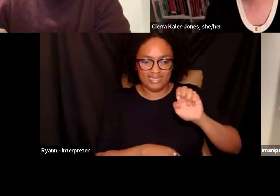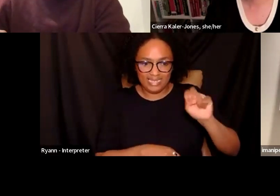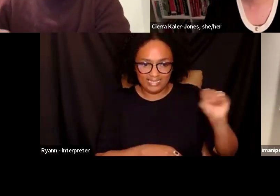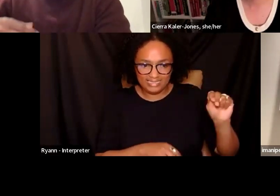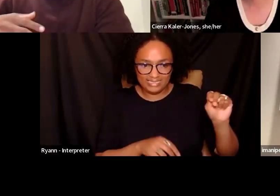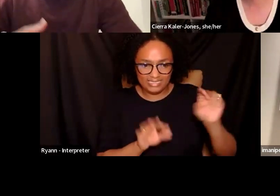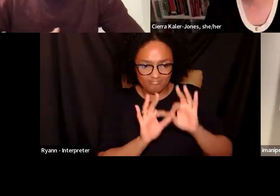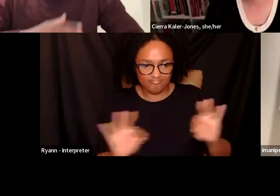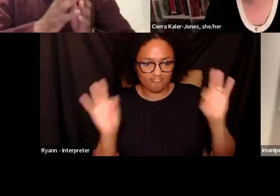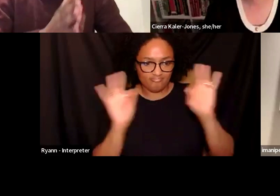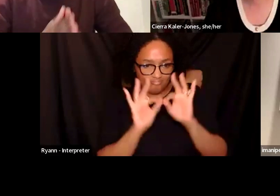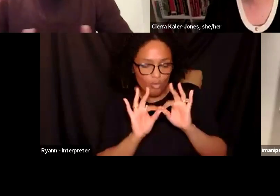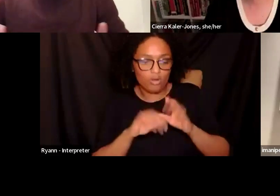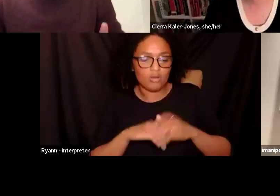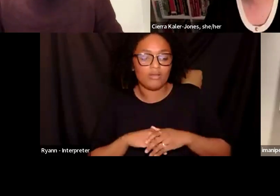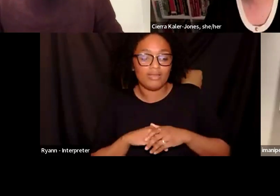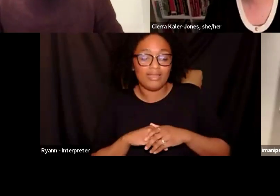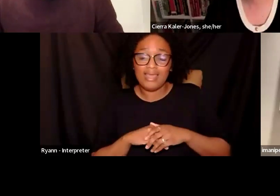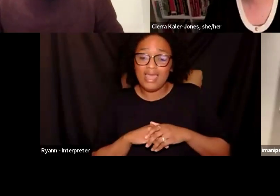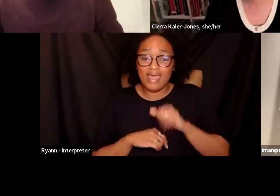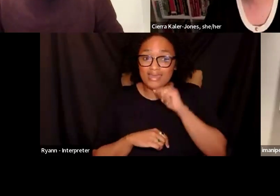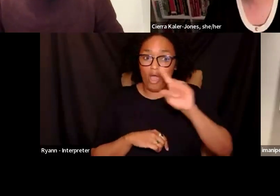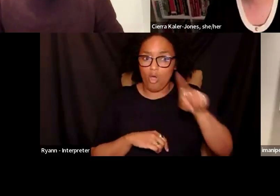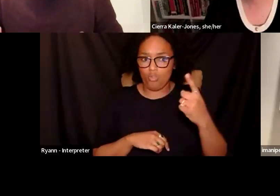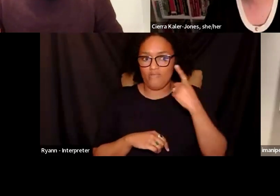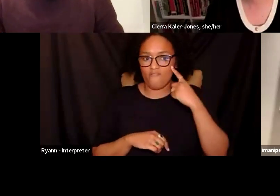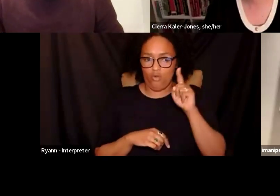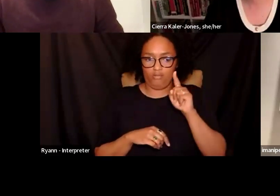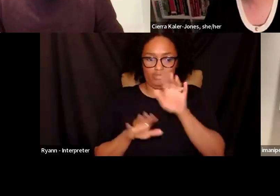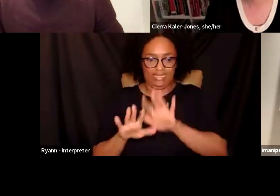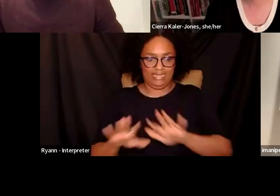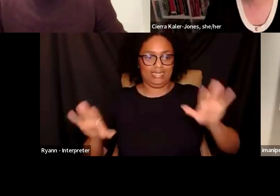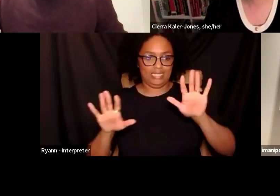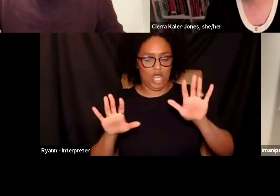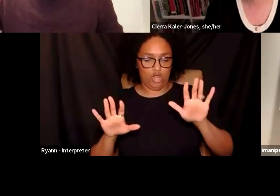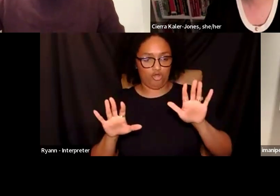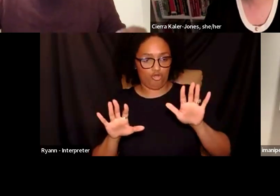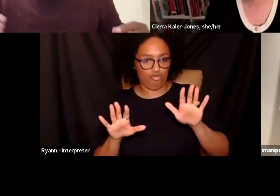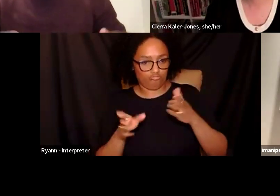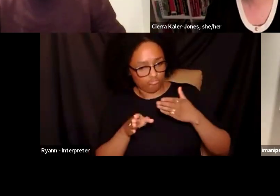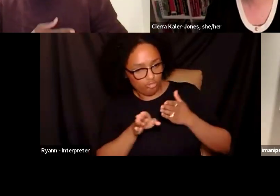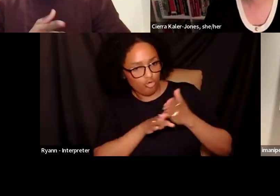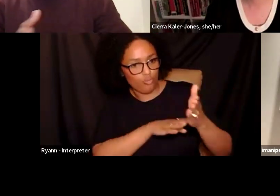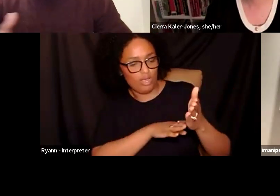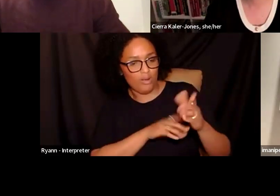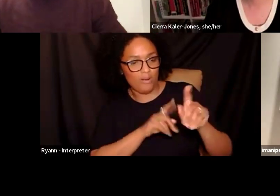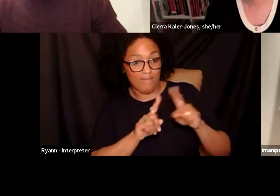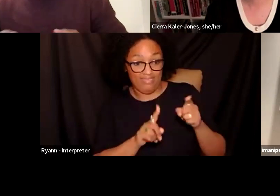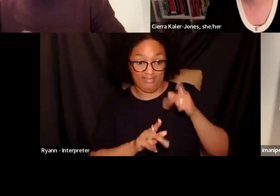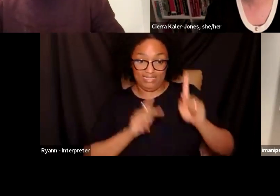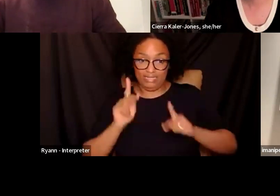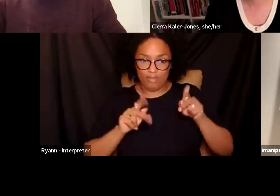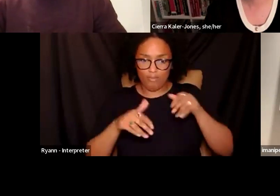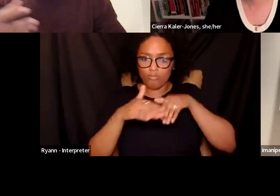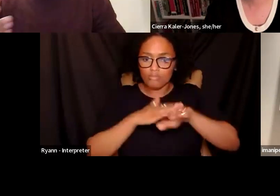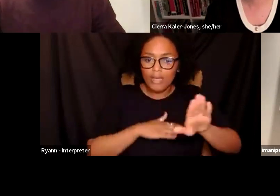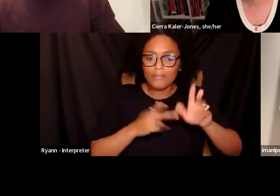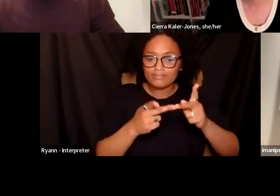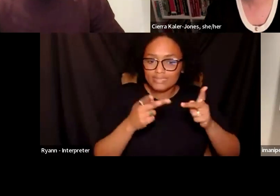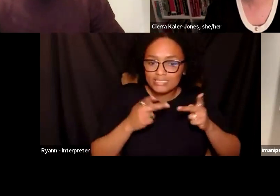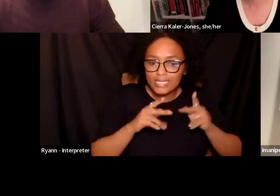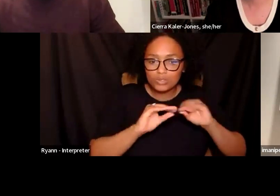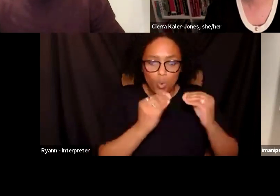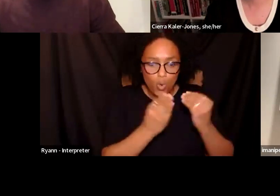can just, and even if it's not for the entire span of their, career, these folks are kind of coming through these spaces. And even when they're no